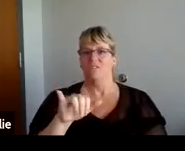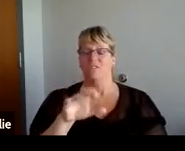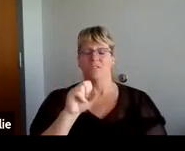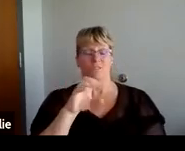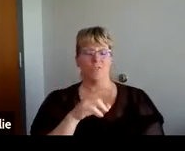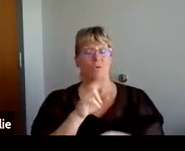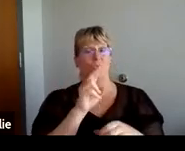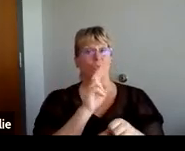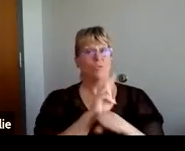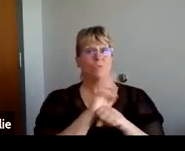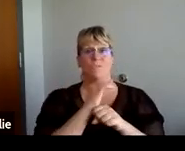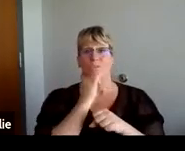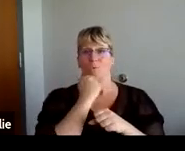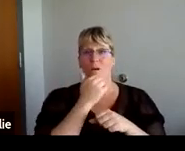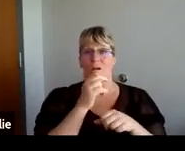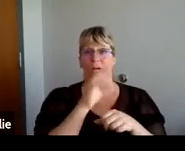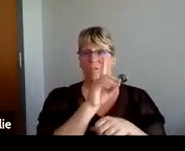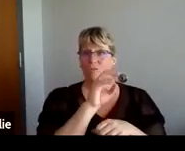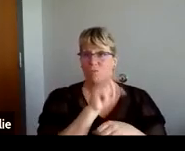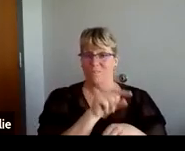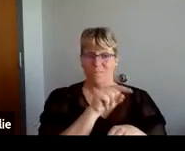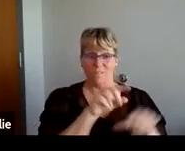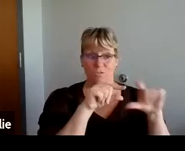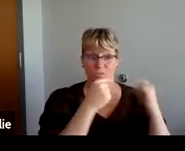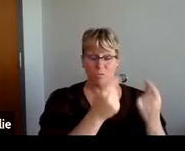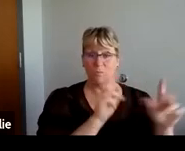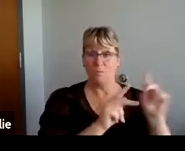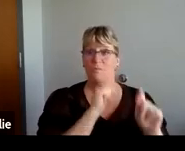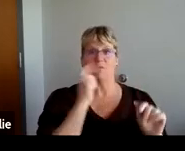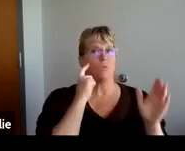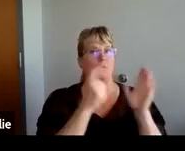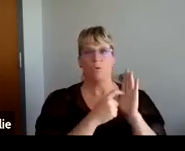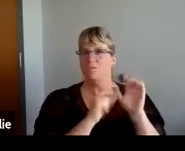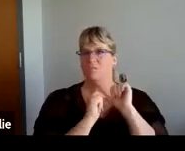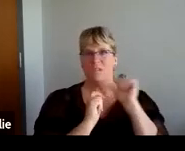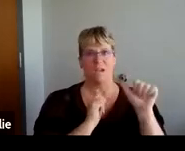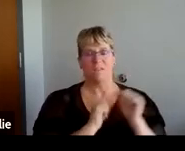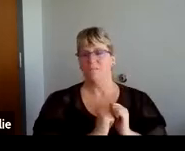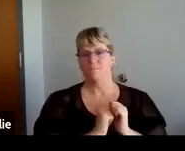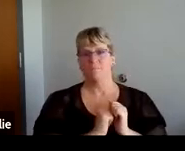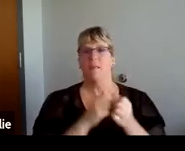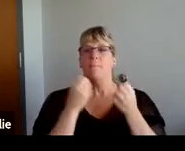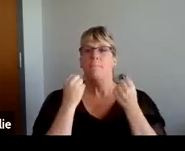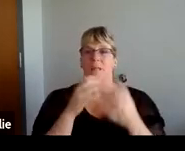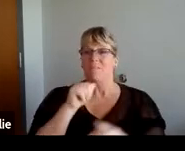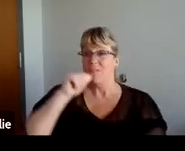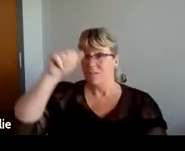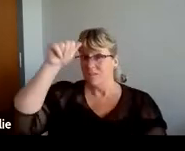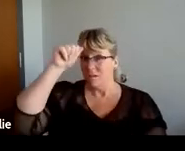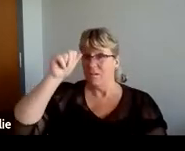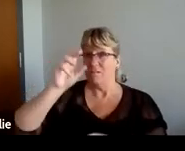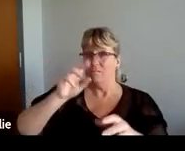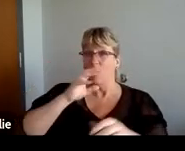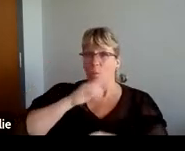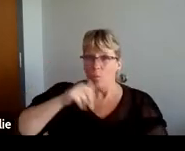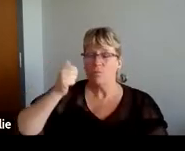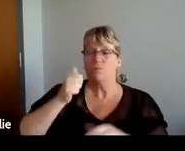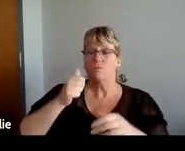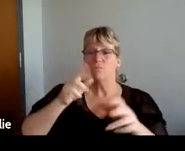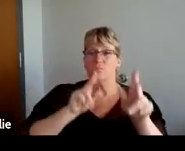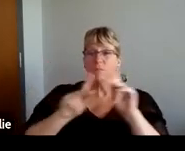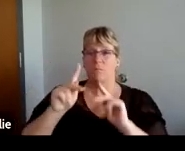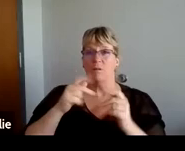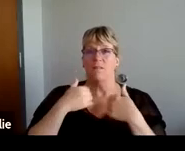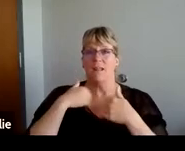and abuse in this population often goes unnoticed. There are many of our older adult population that